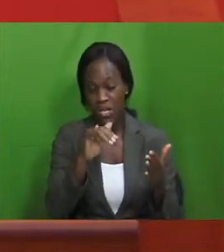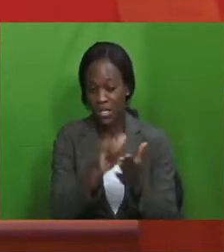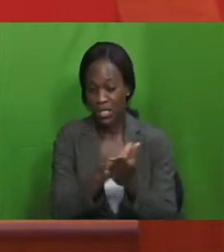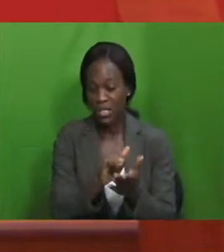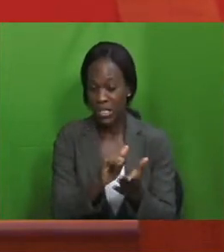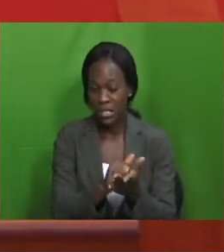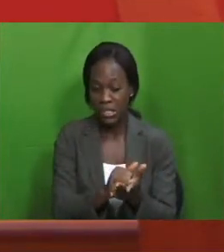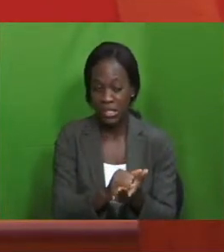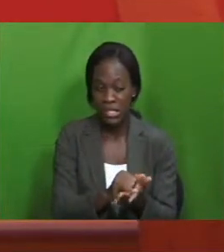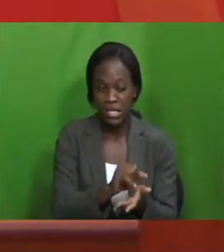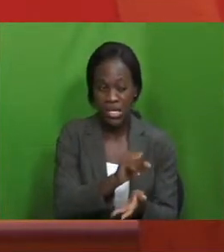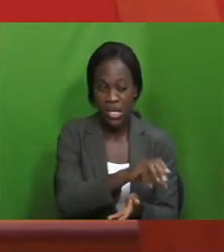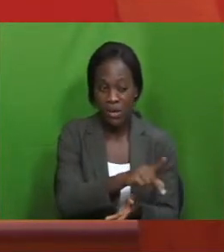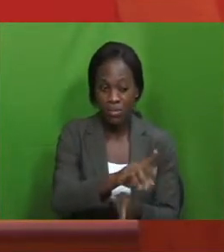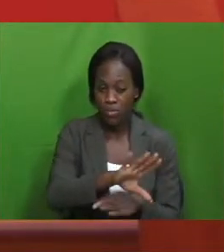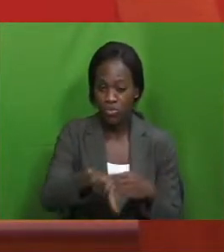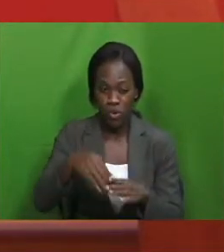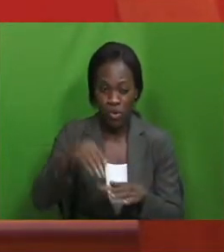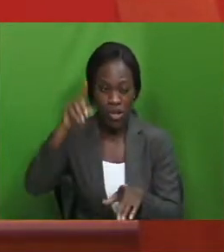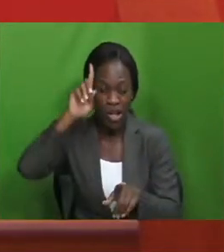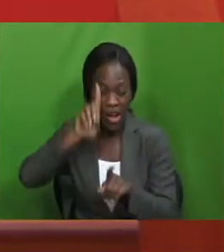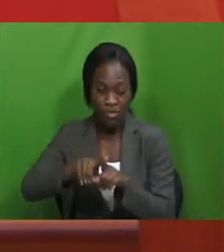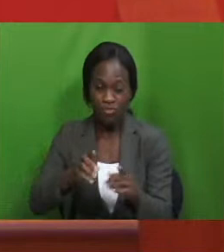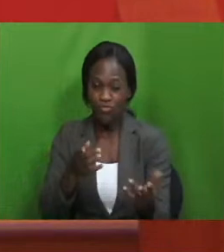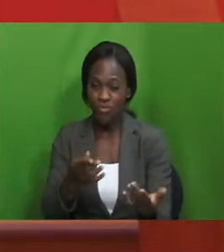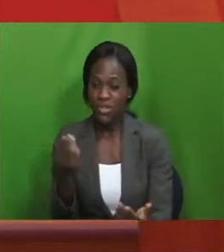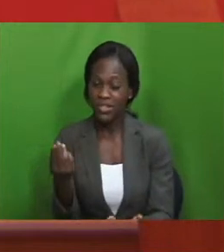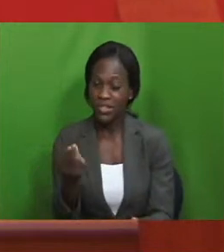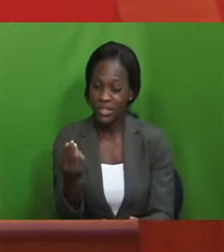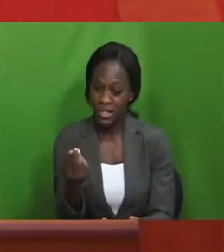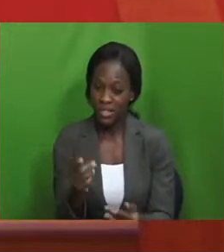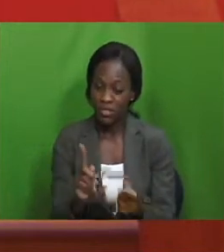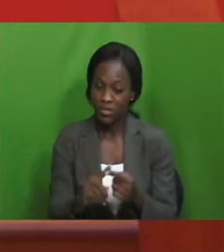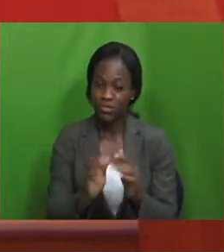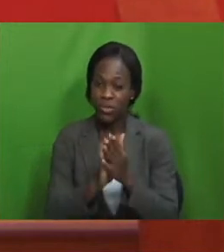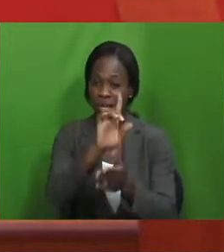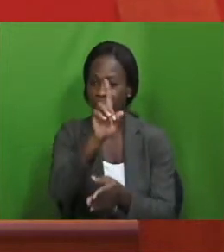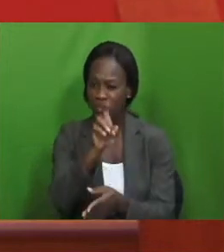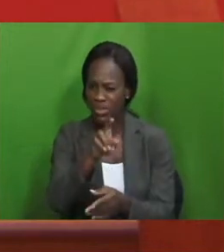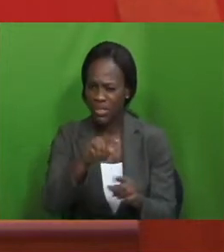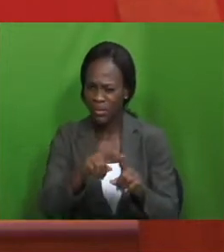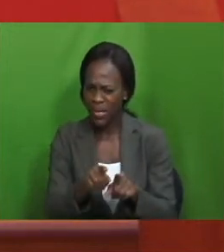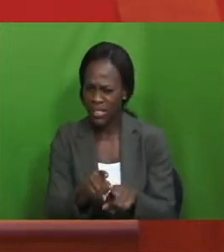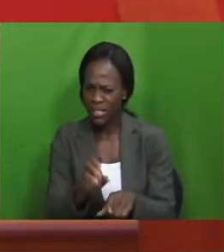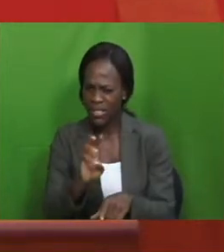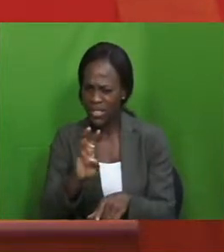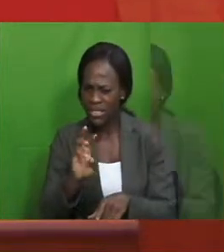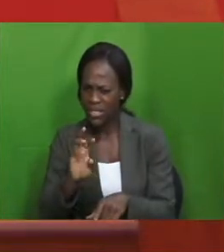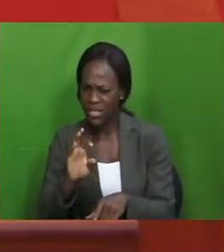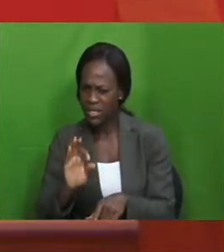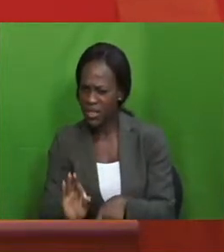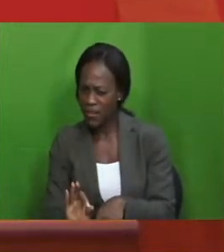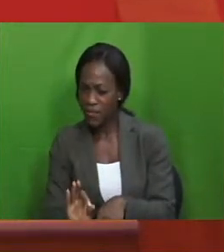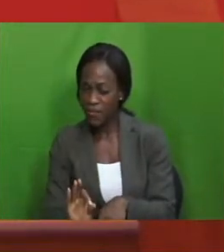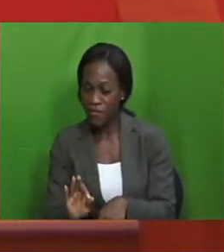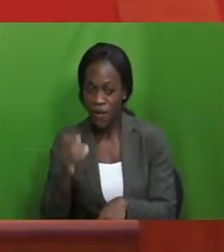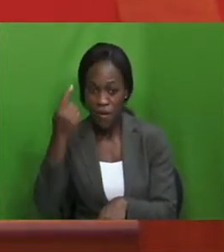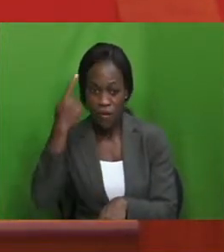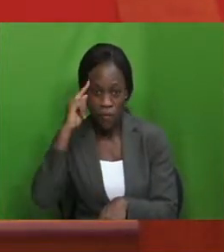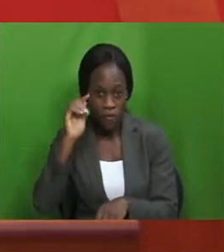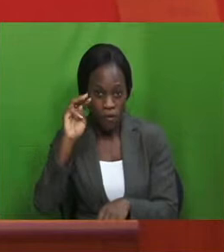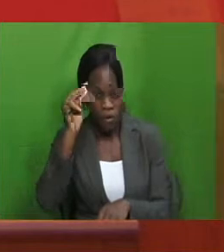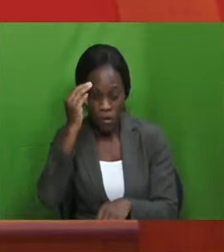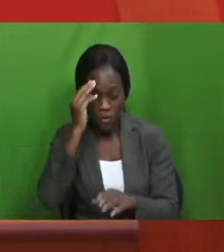fire until Thursday to ask the question. But what about 6F, which is to the Minister for